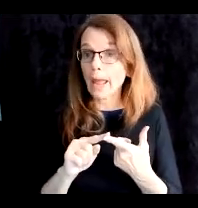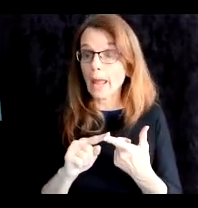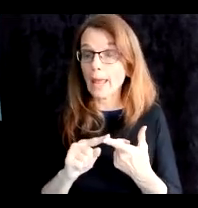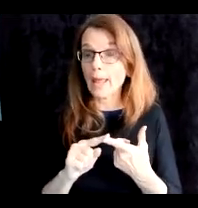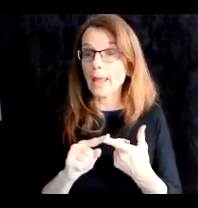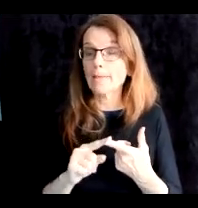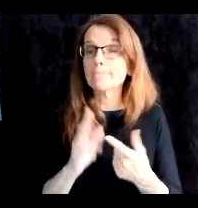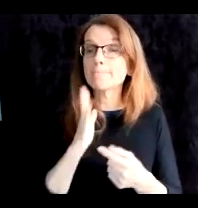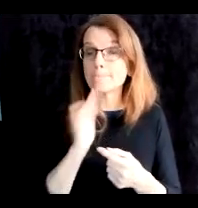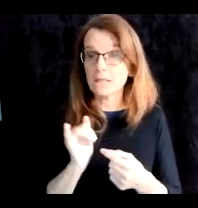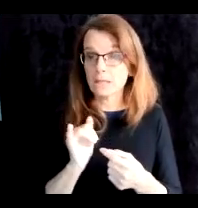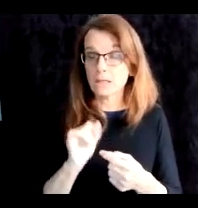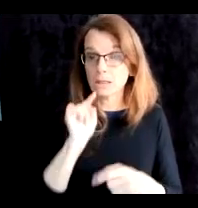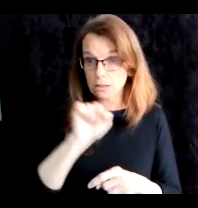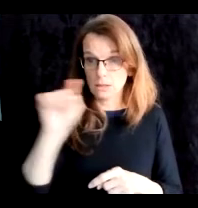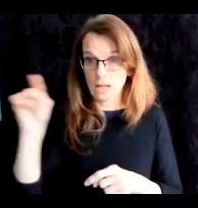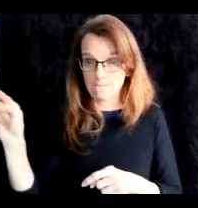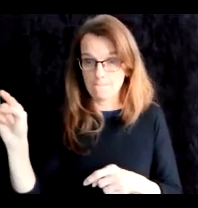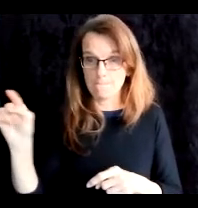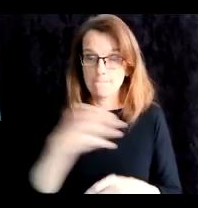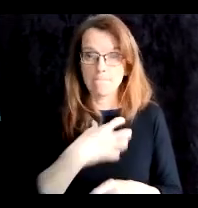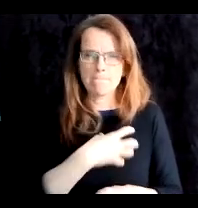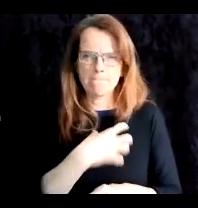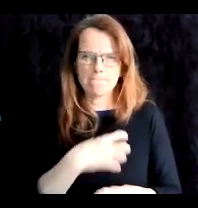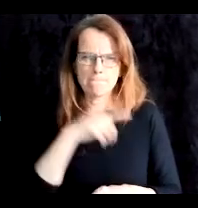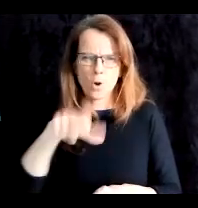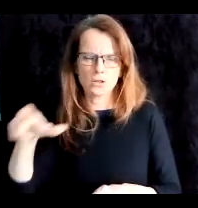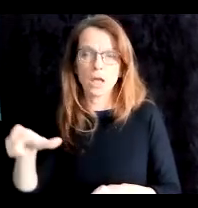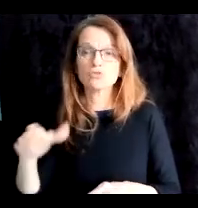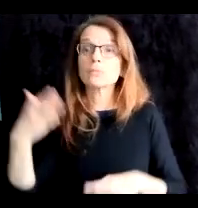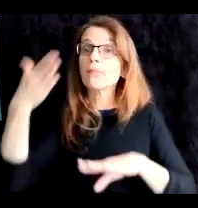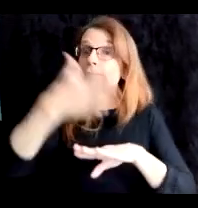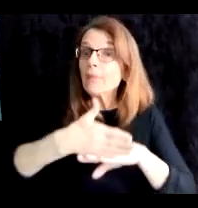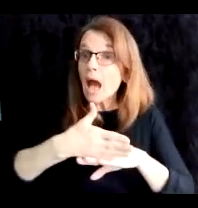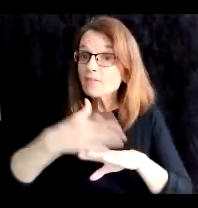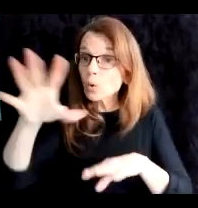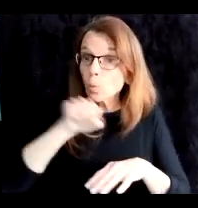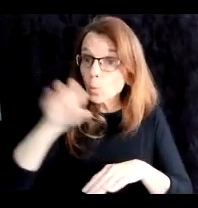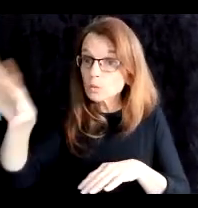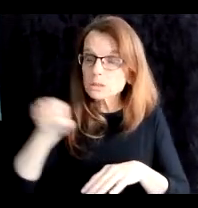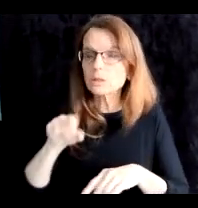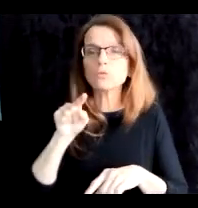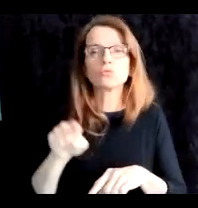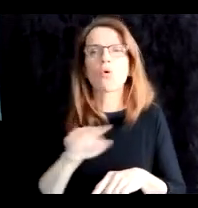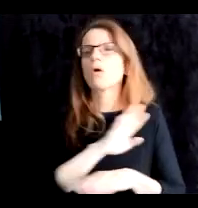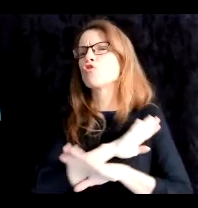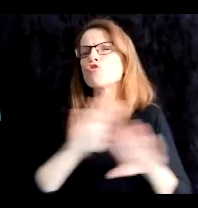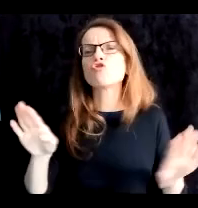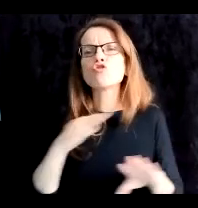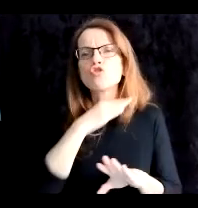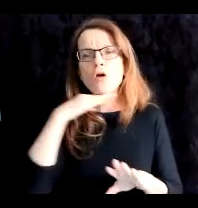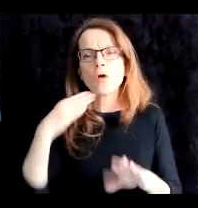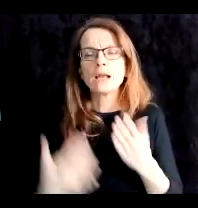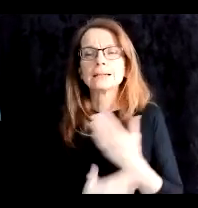will wonder and be worried about many people who are not vaccinated, who will come to Europe, or the other way around,